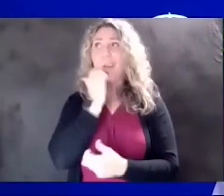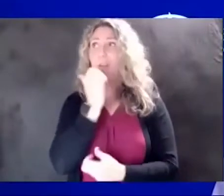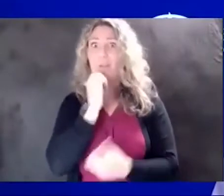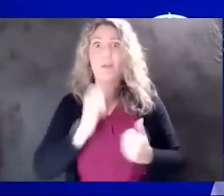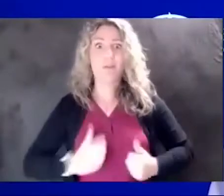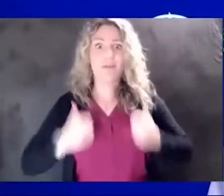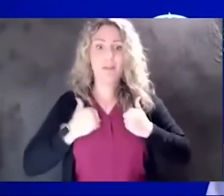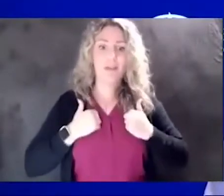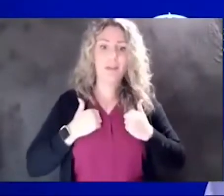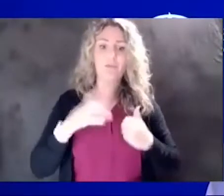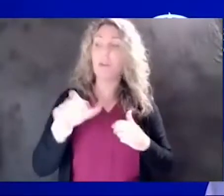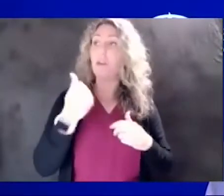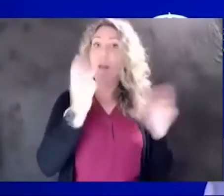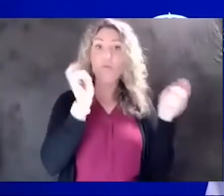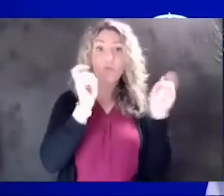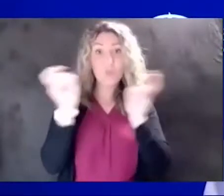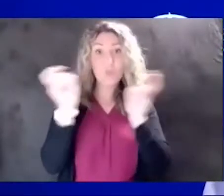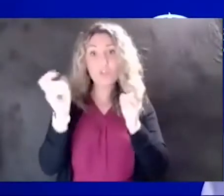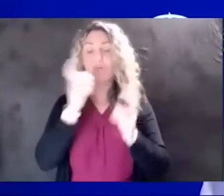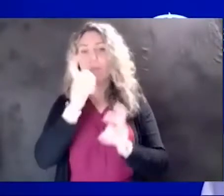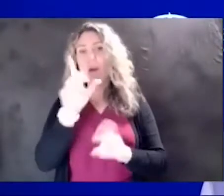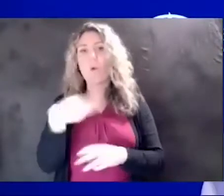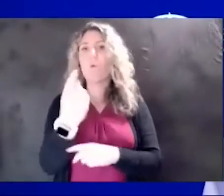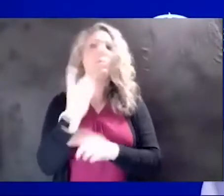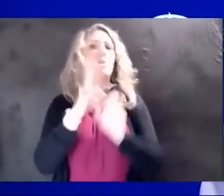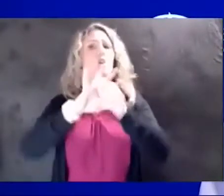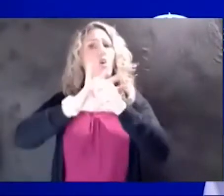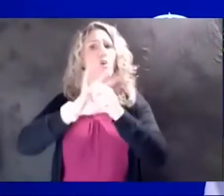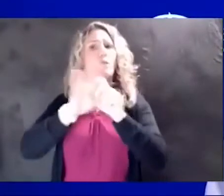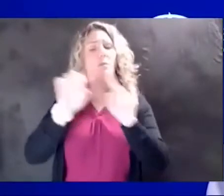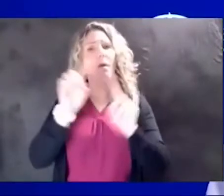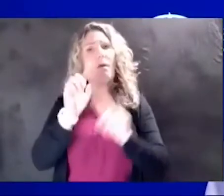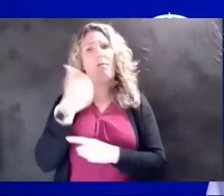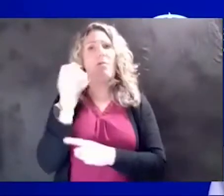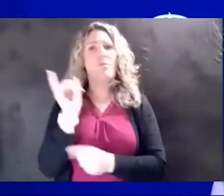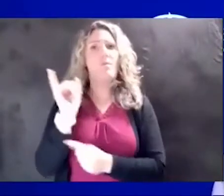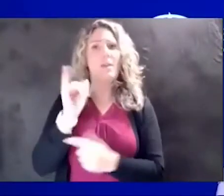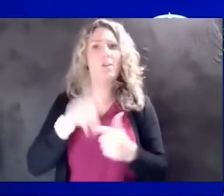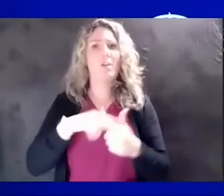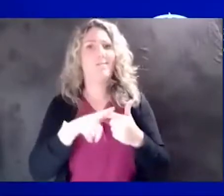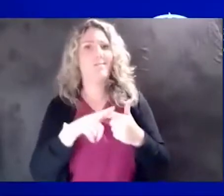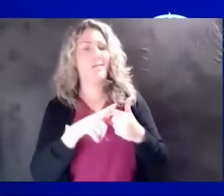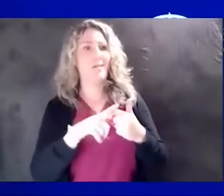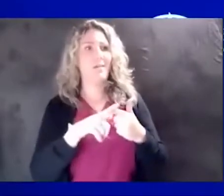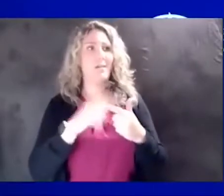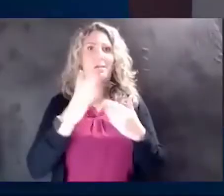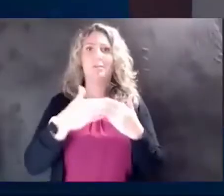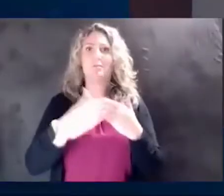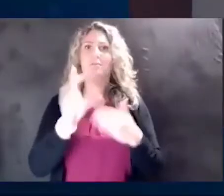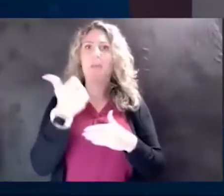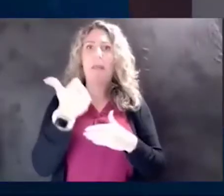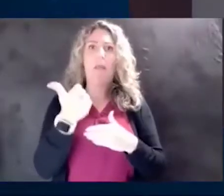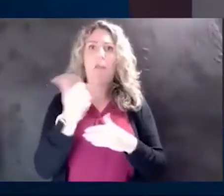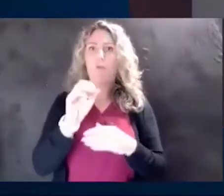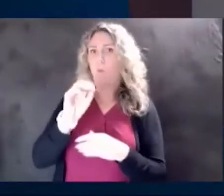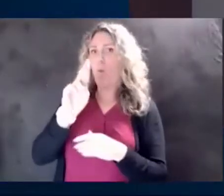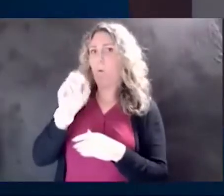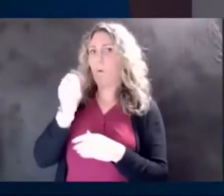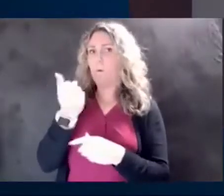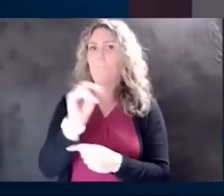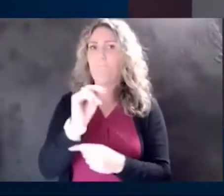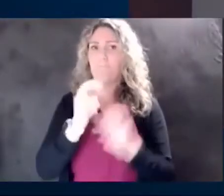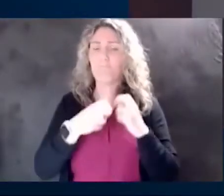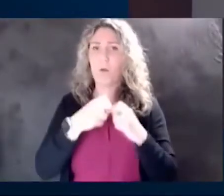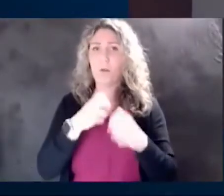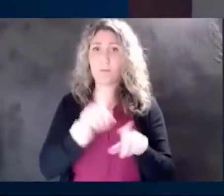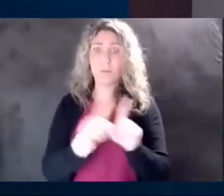other issues, not just COVID, but other infections, and then of course leads to other organ problems too. So you do have to have those conversations with your patients